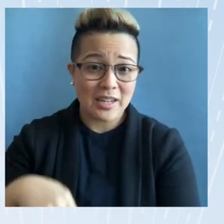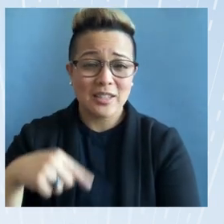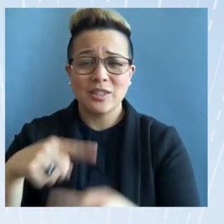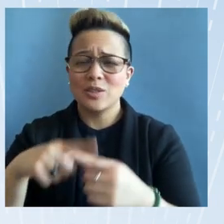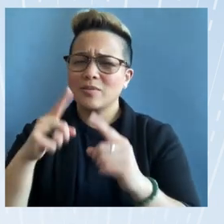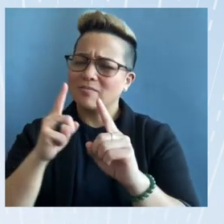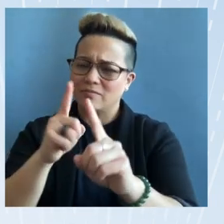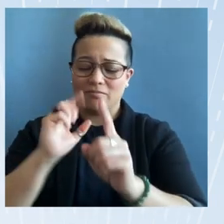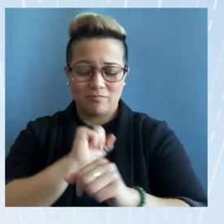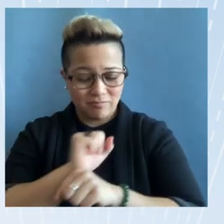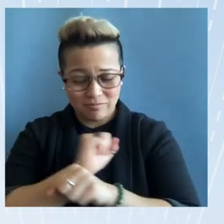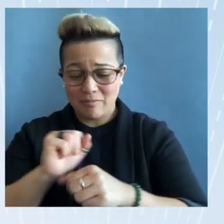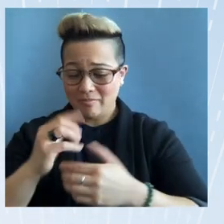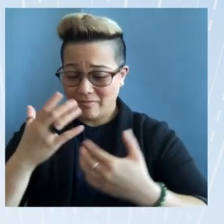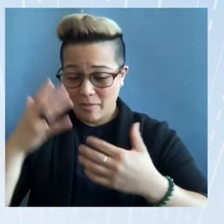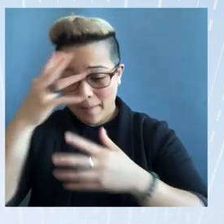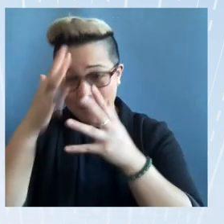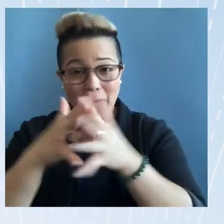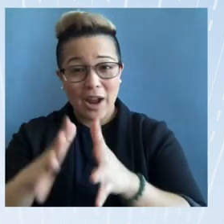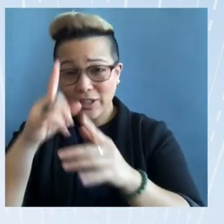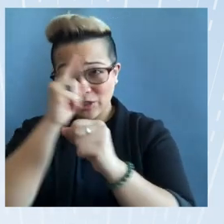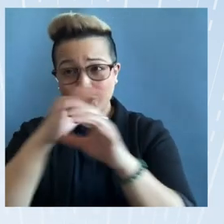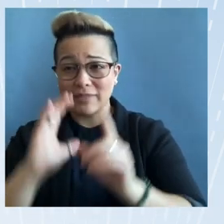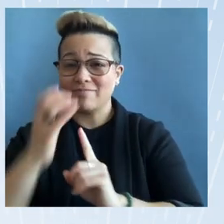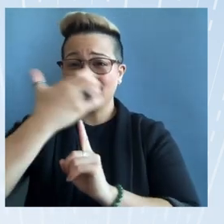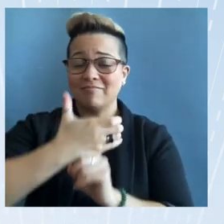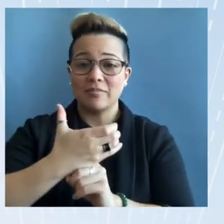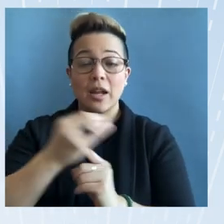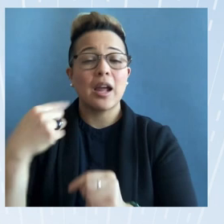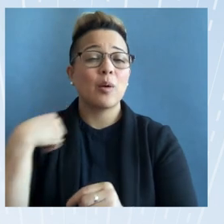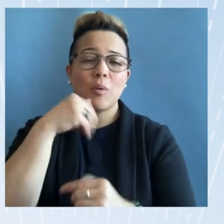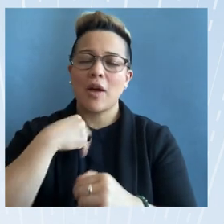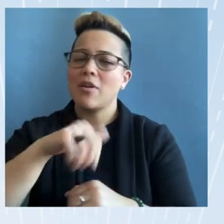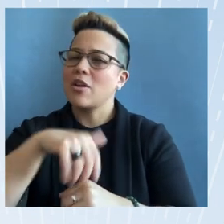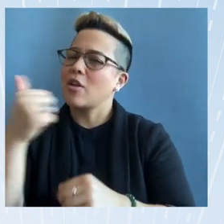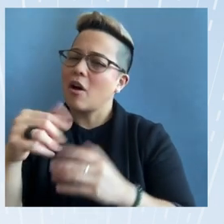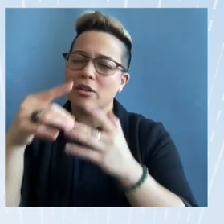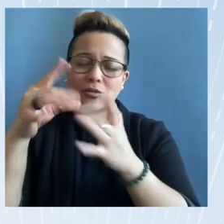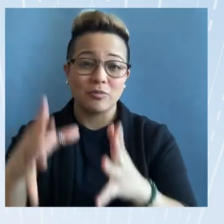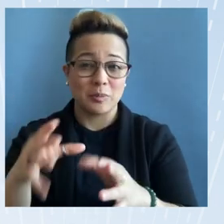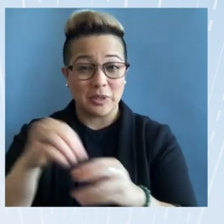the president said. And we're gonna have another champion in Julie as a cabinet member.